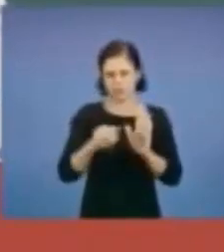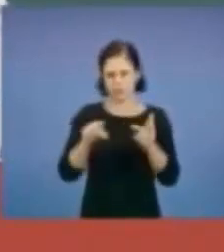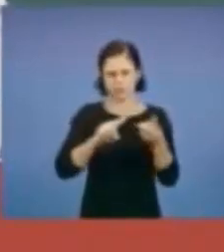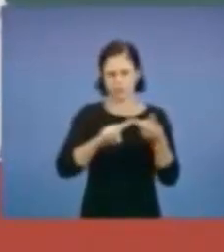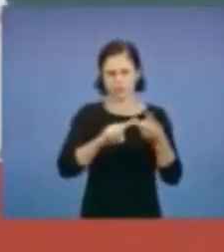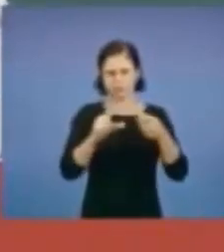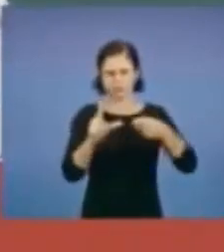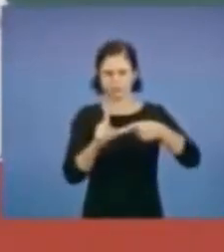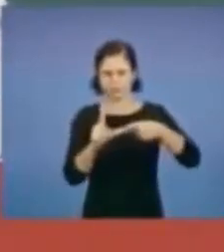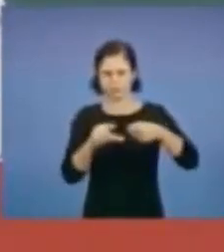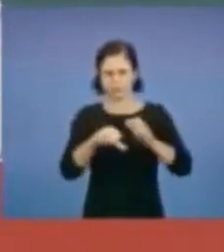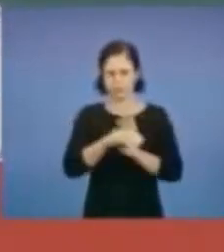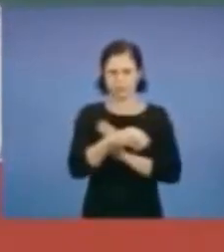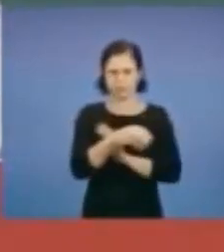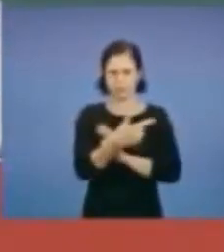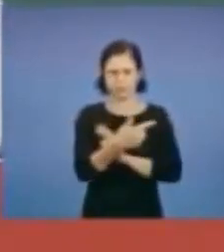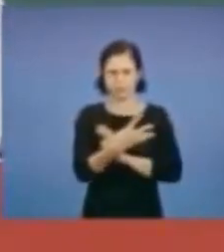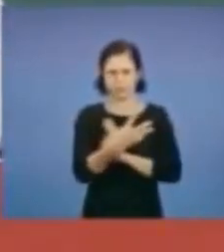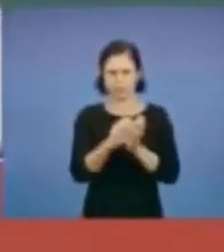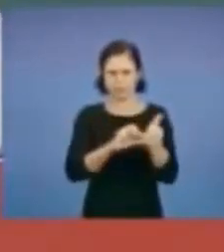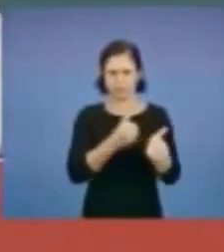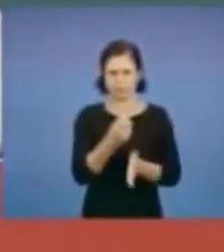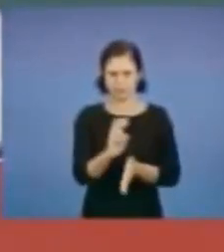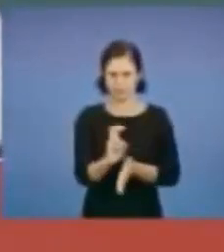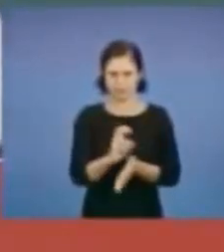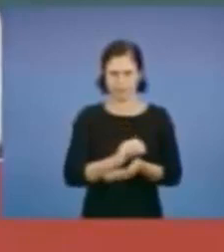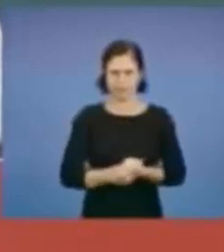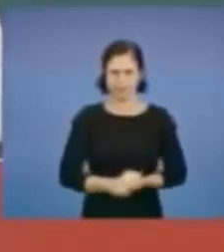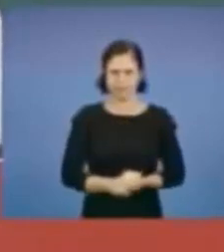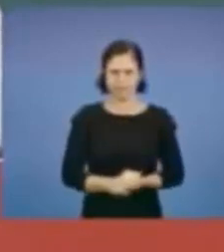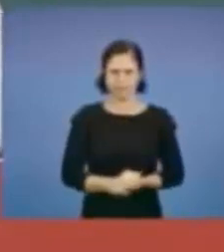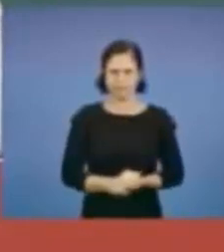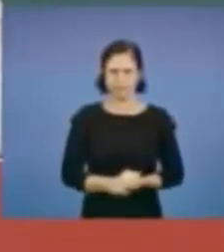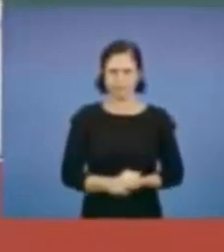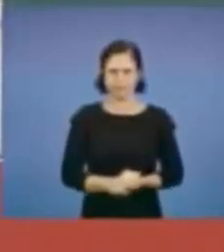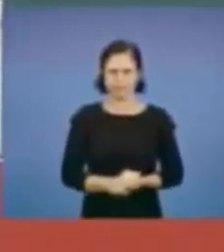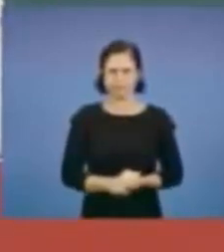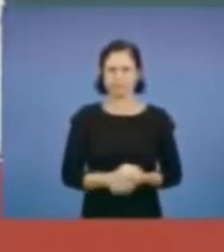text of the word. Luke 24:15.